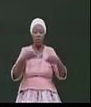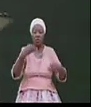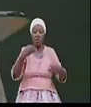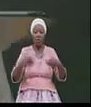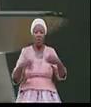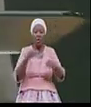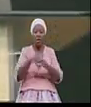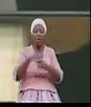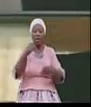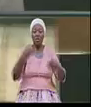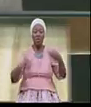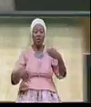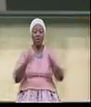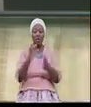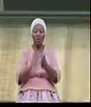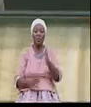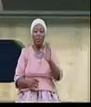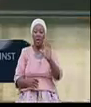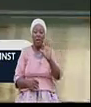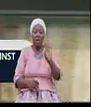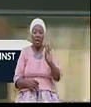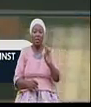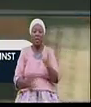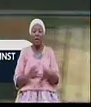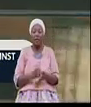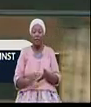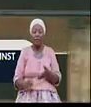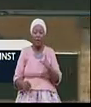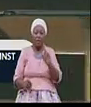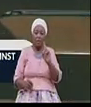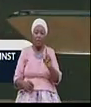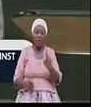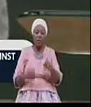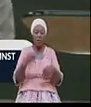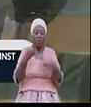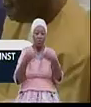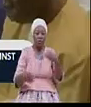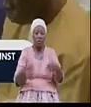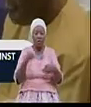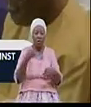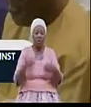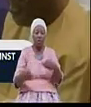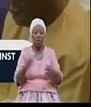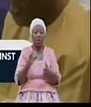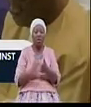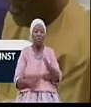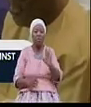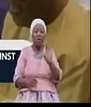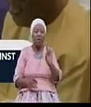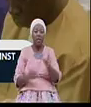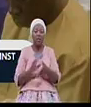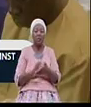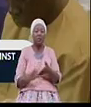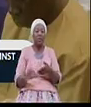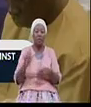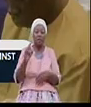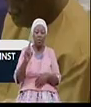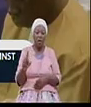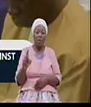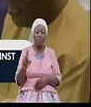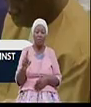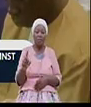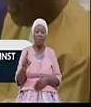Judges chapter 8, we're reading from verse 1. Judges chapter 8, reading from